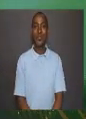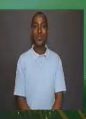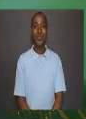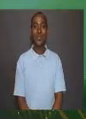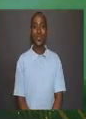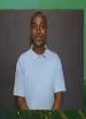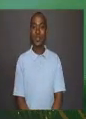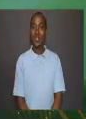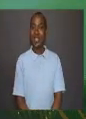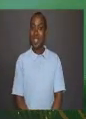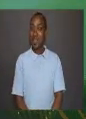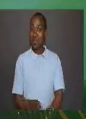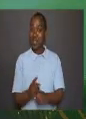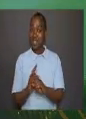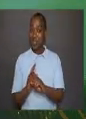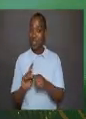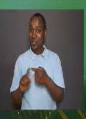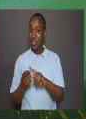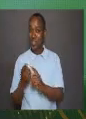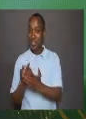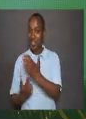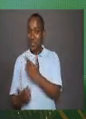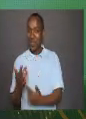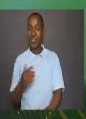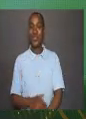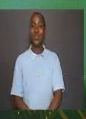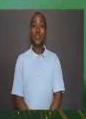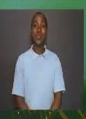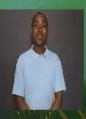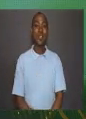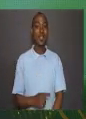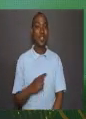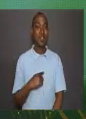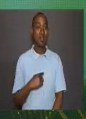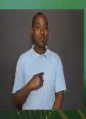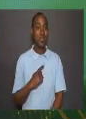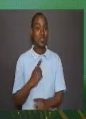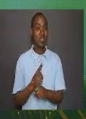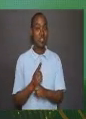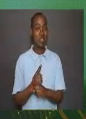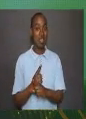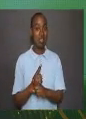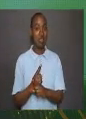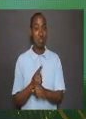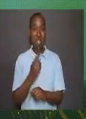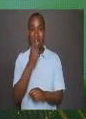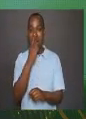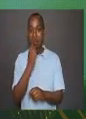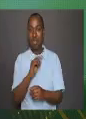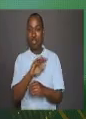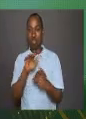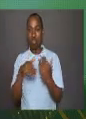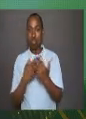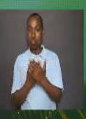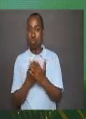Welcome back. Did you share with a partner? I wonder what kind of